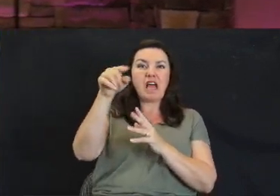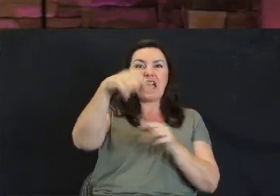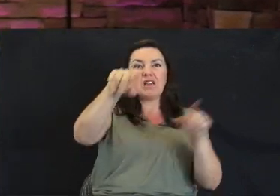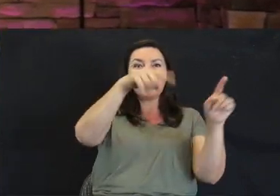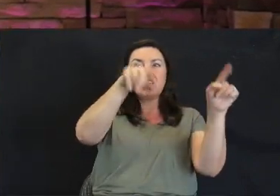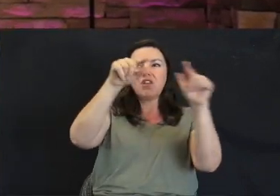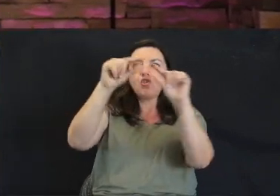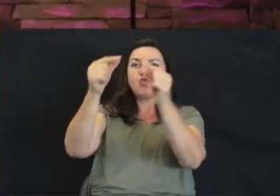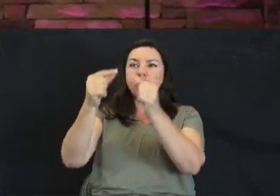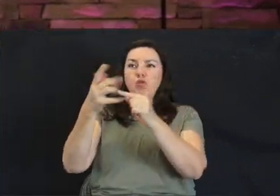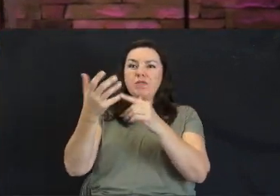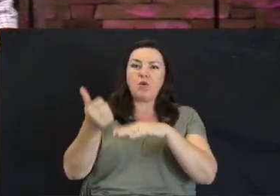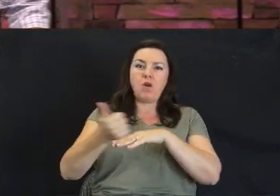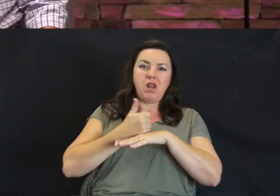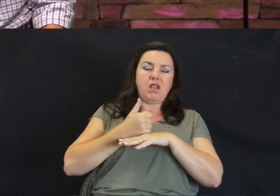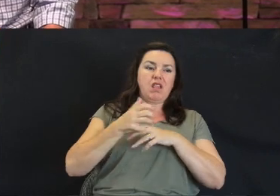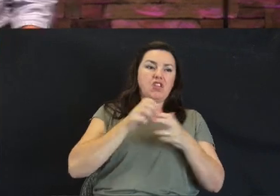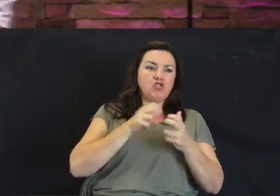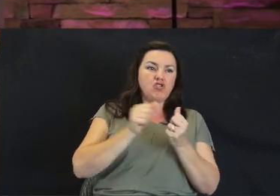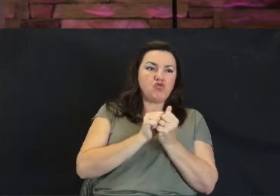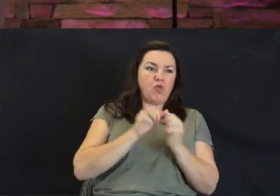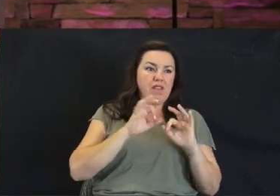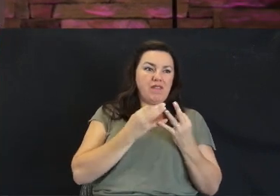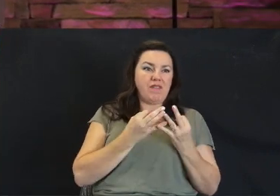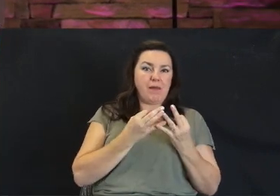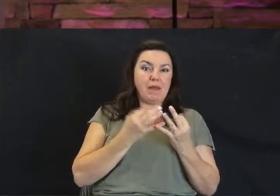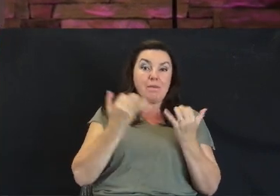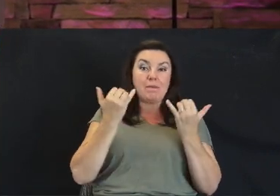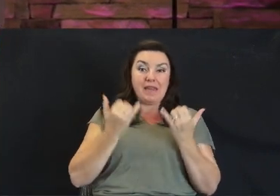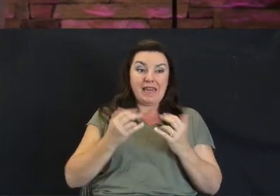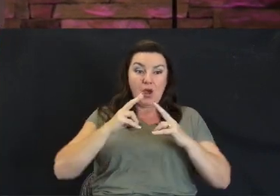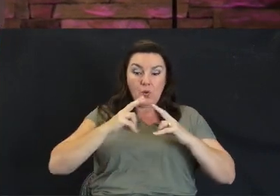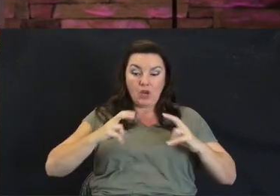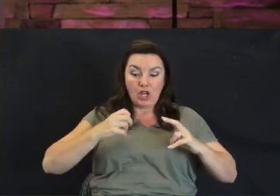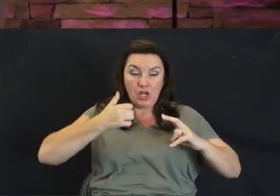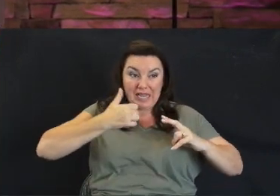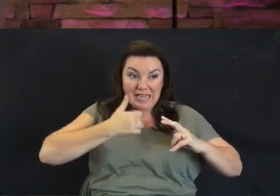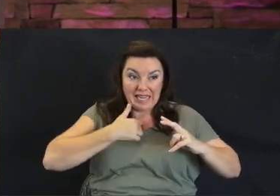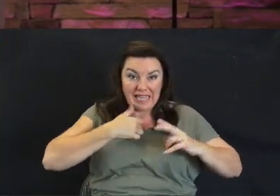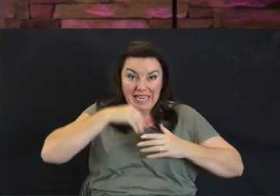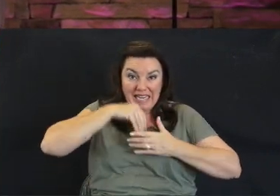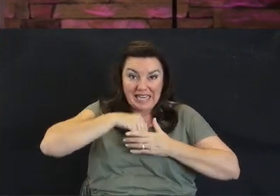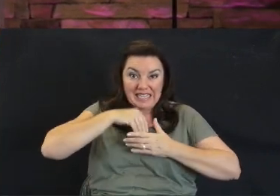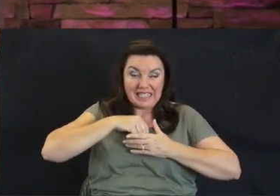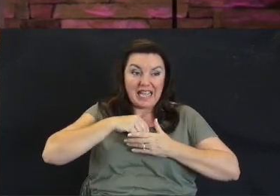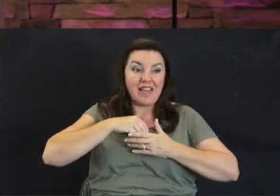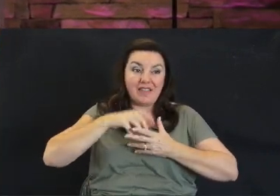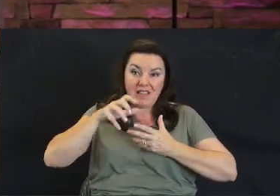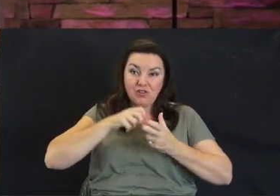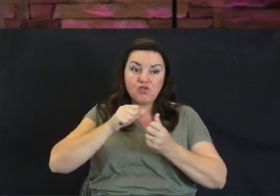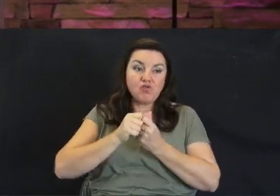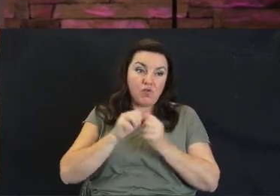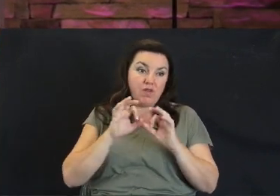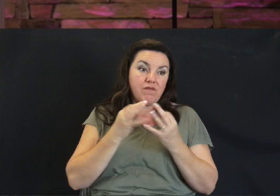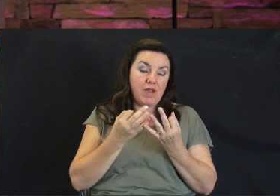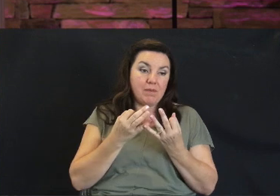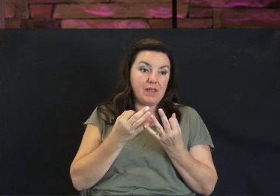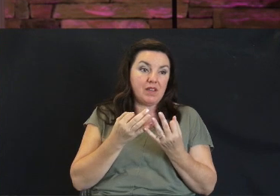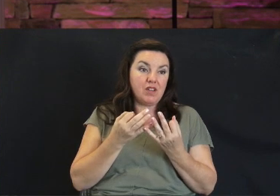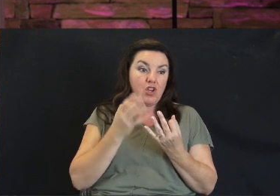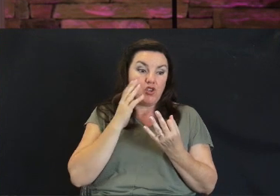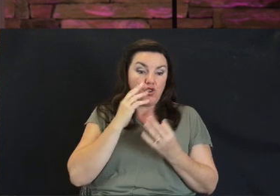family Guess what we're going to do today We're going to look at Those inside forces That tend to destroy the family And you know what Those inside forces look like